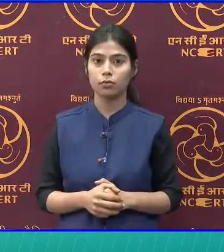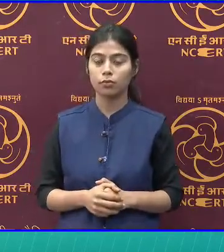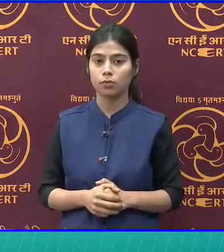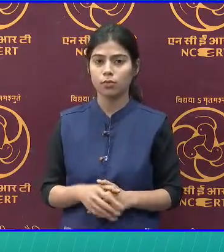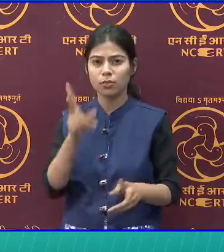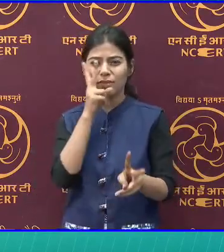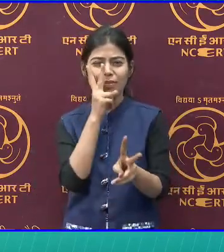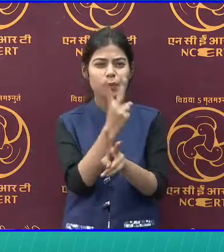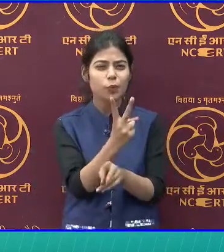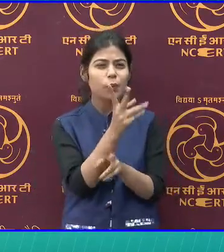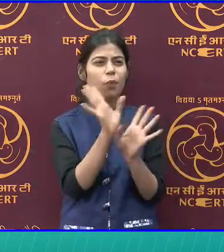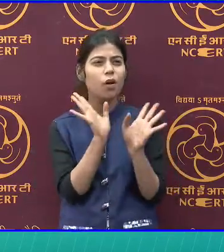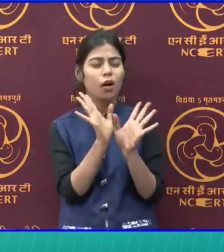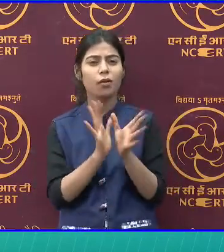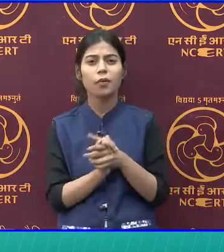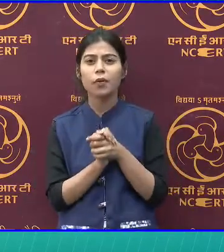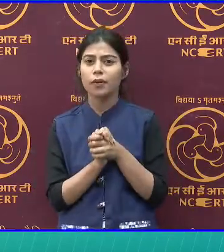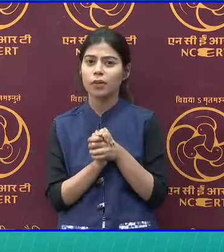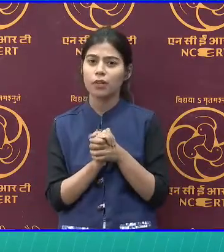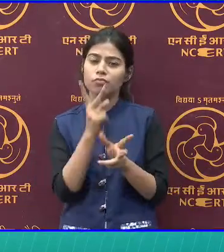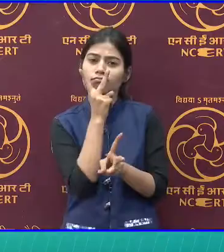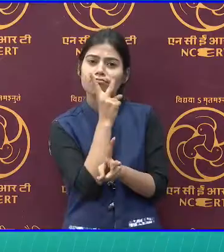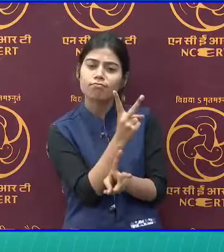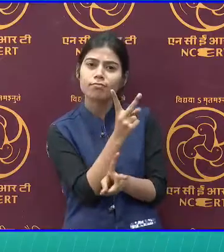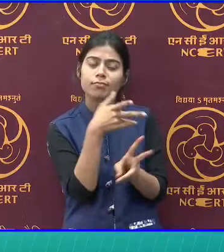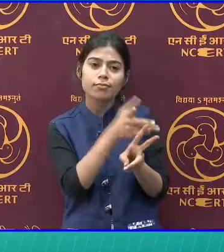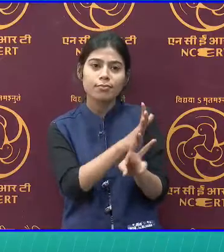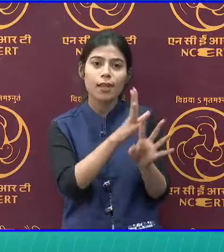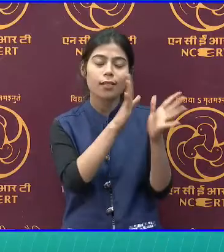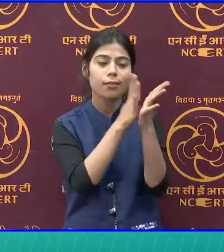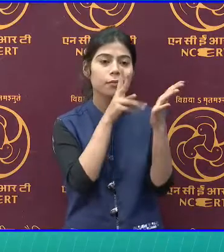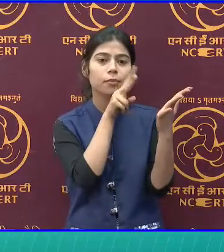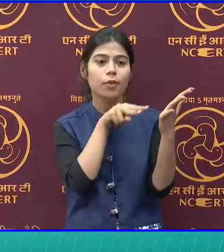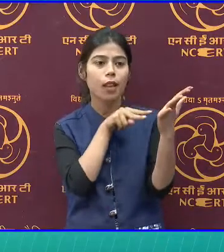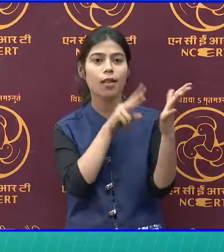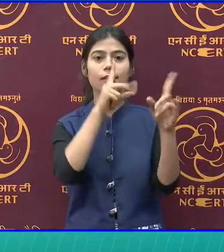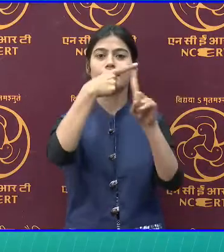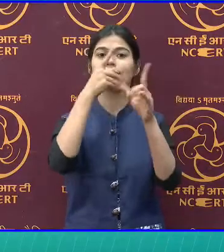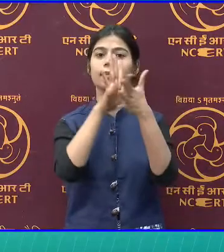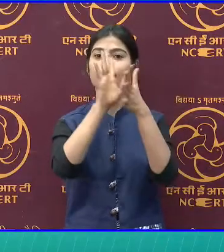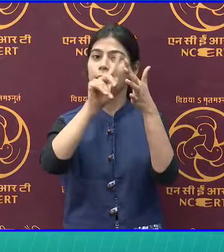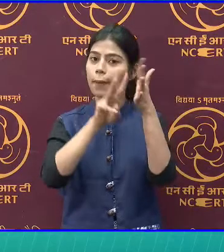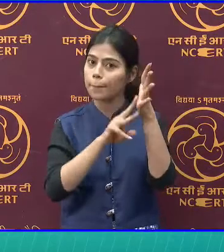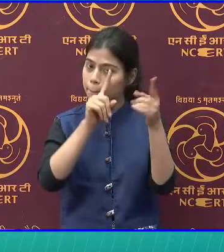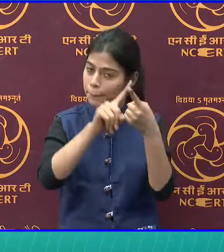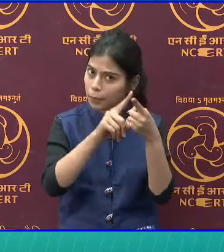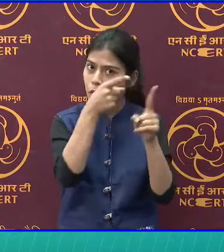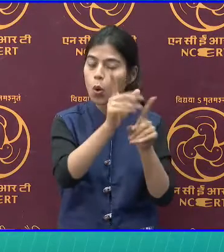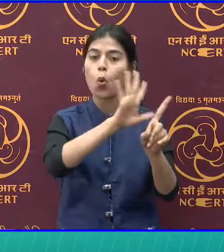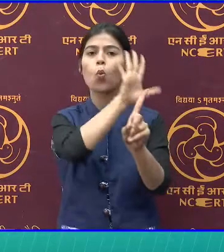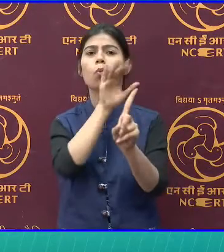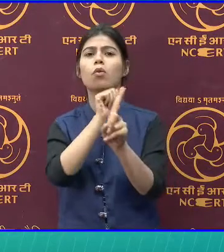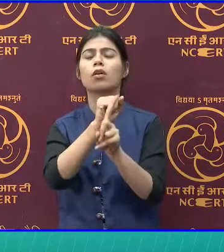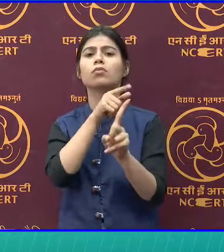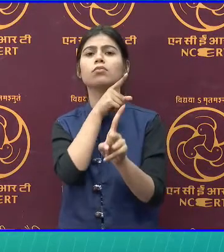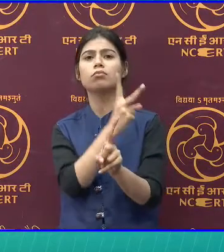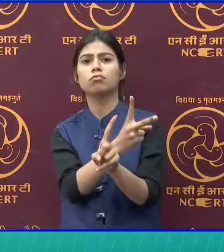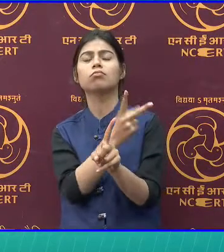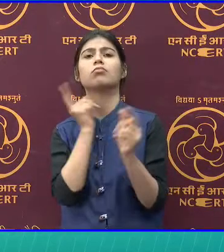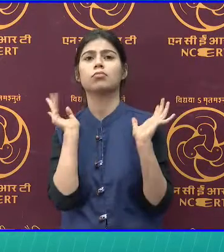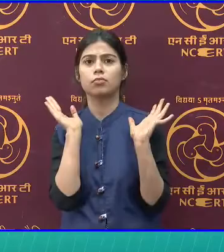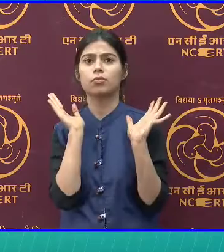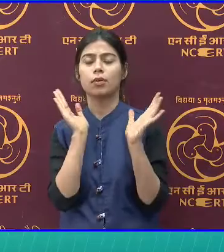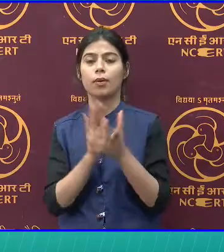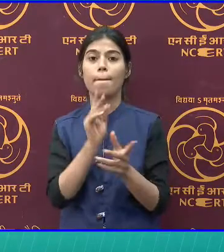you look at the this particular theme on cultural history, it is also part